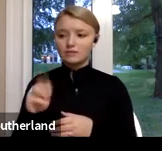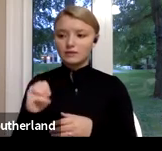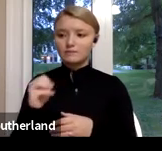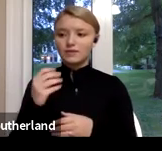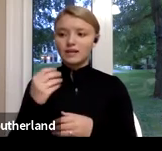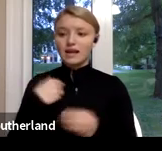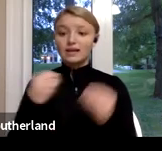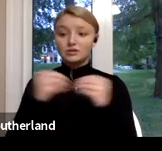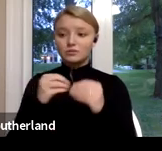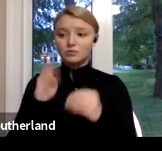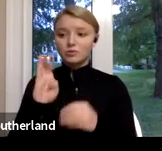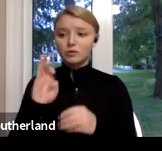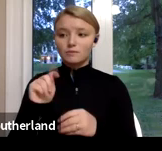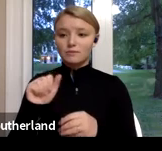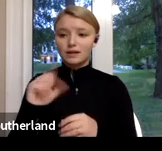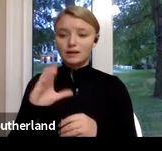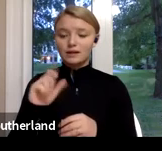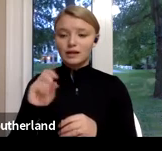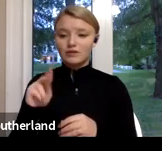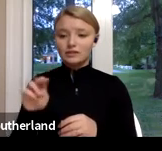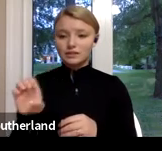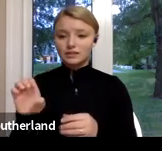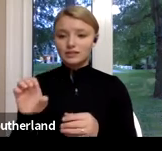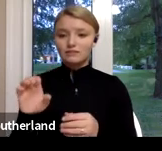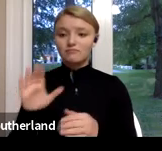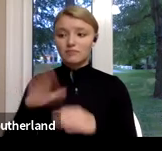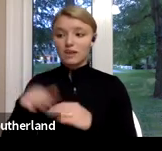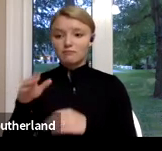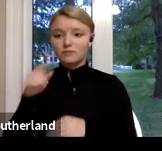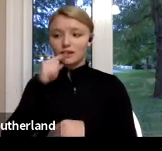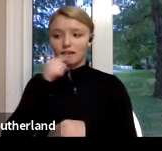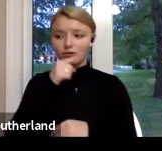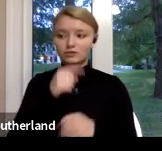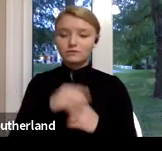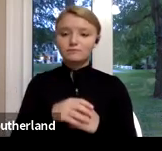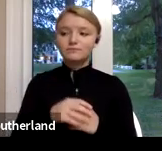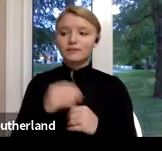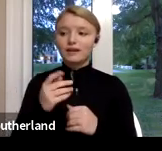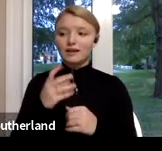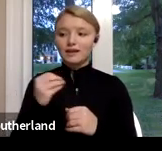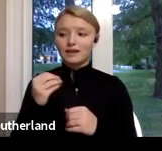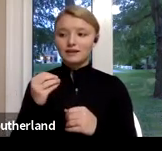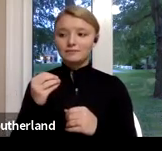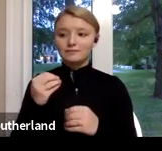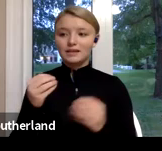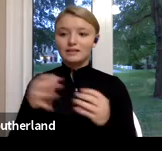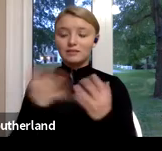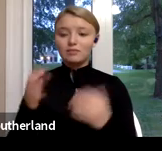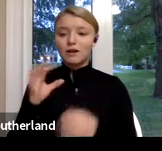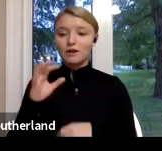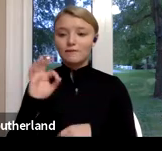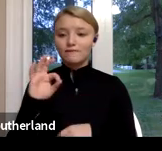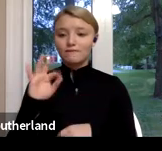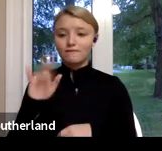loaded with fiber, which is very loving for your gut because the skin of the berry was preserved.